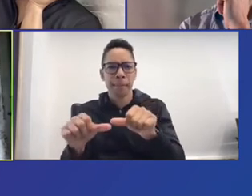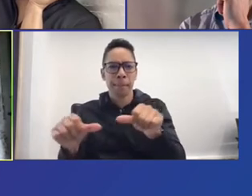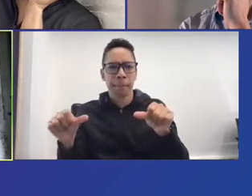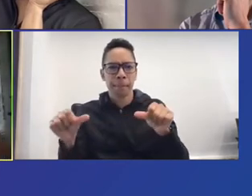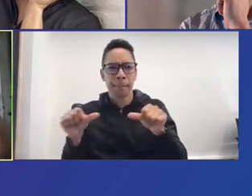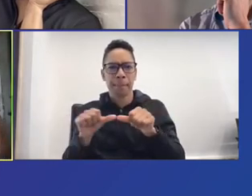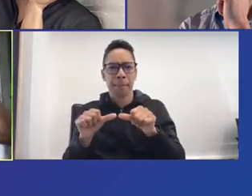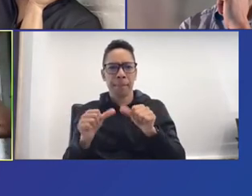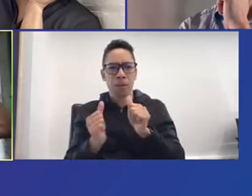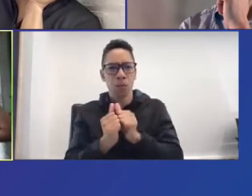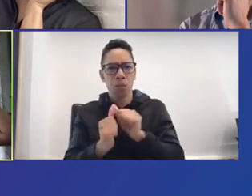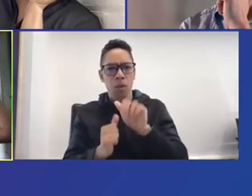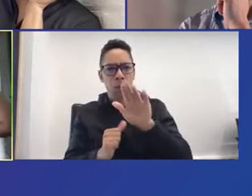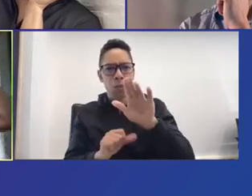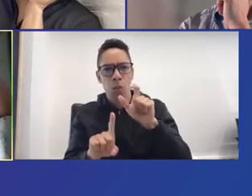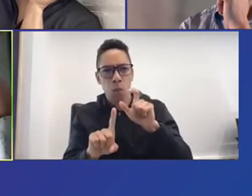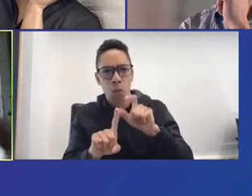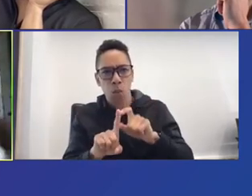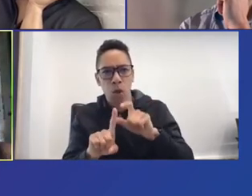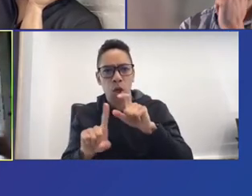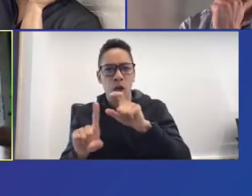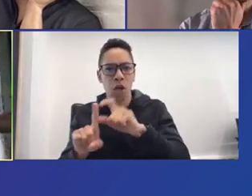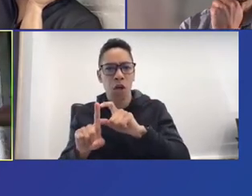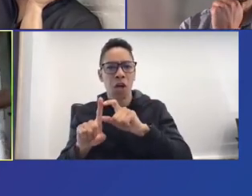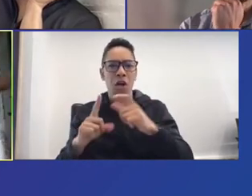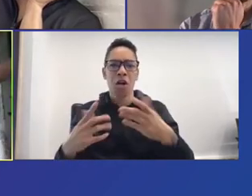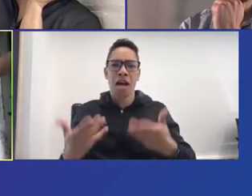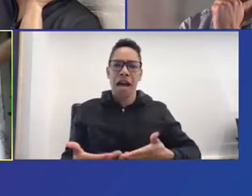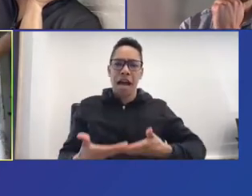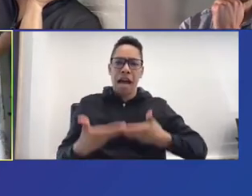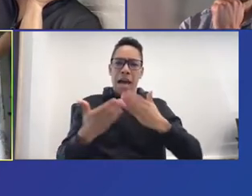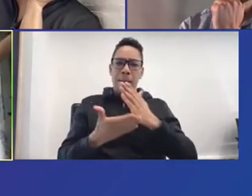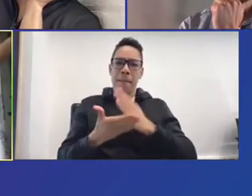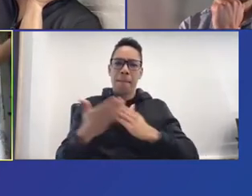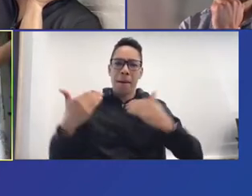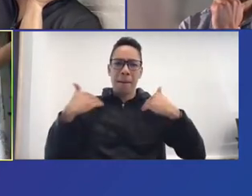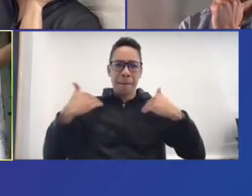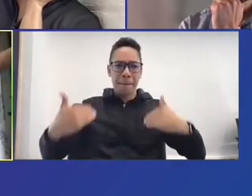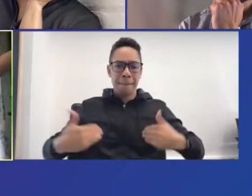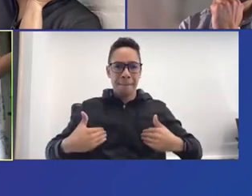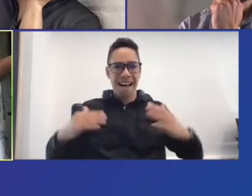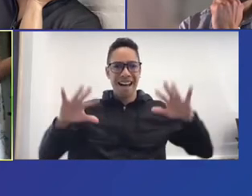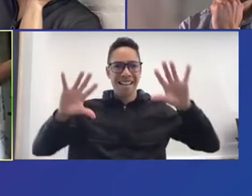words and your upper part of your body that we could see,